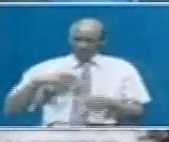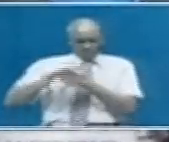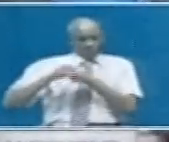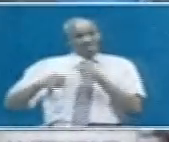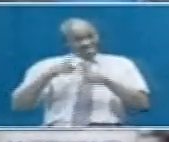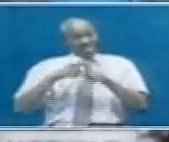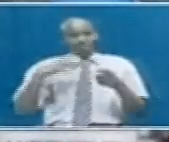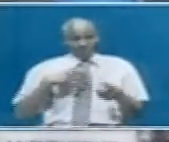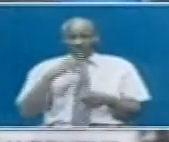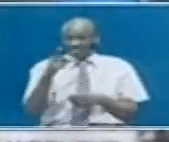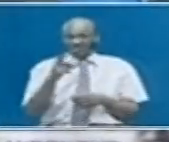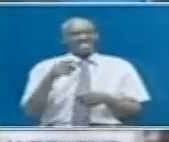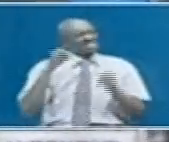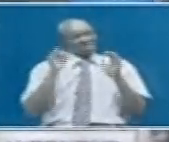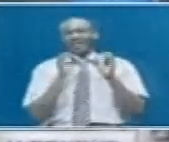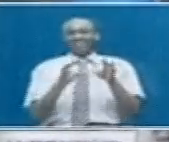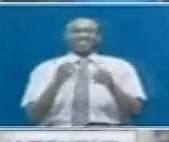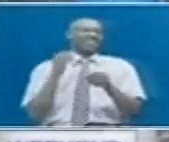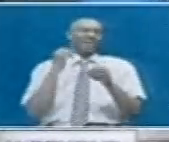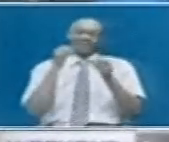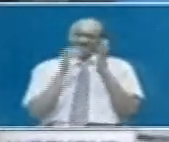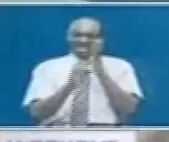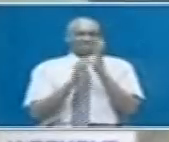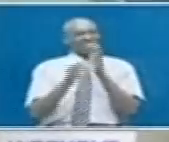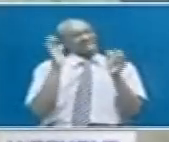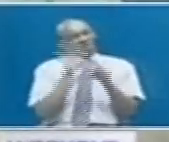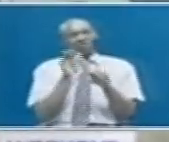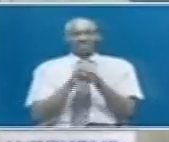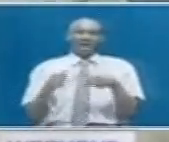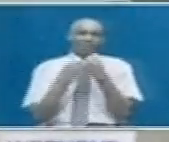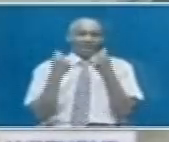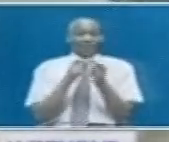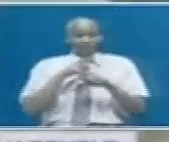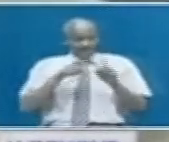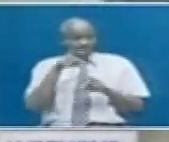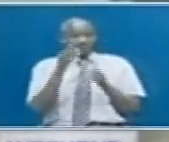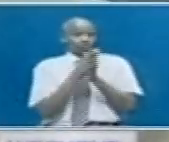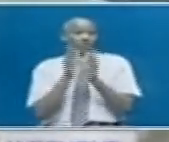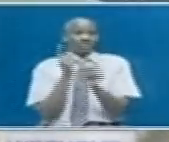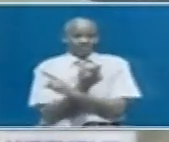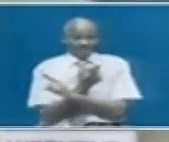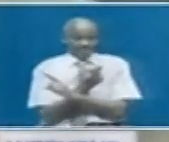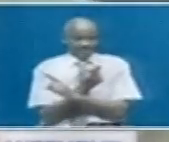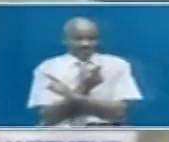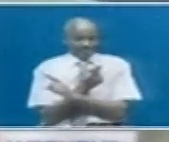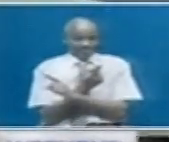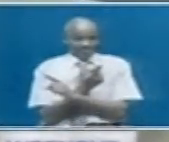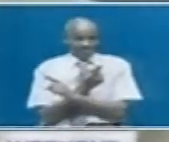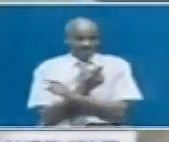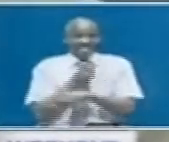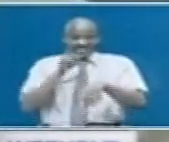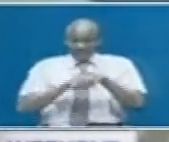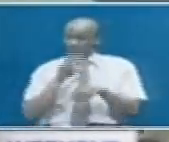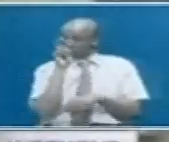witchcraft are not a new thing to him, but it gives another perspective to the witchcraft narrative. When you look it into